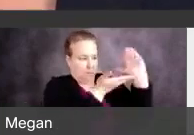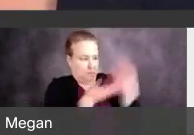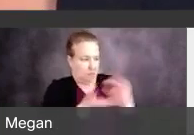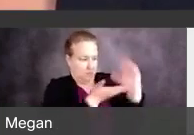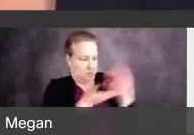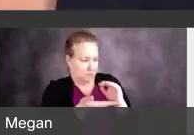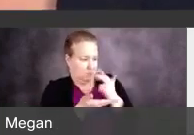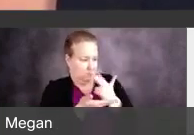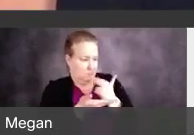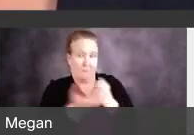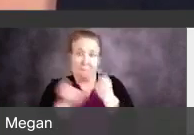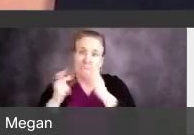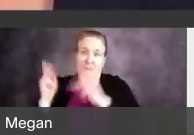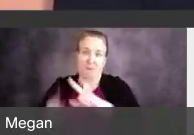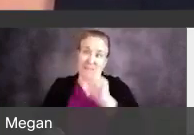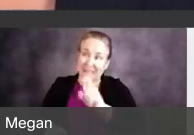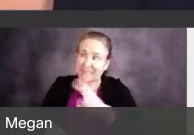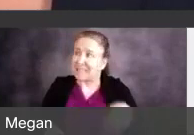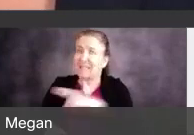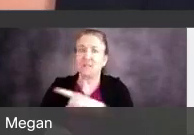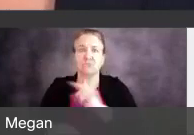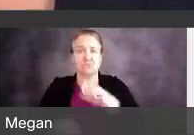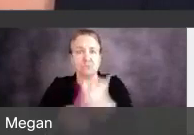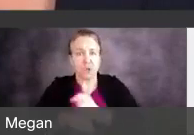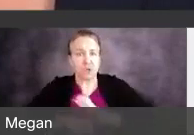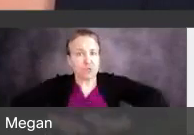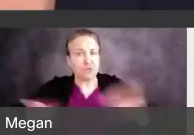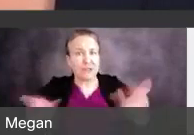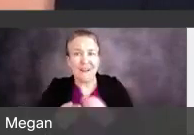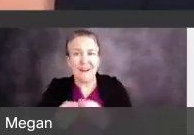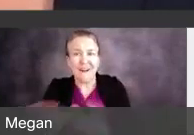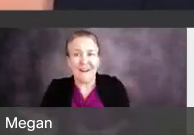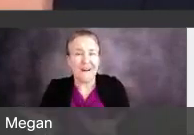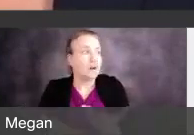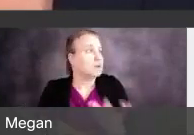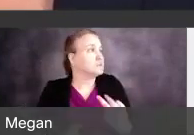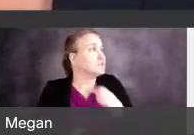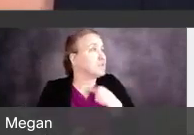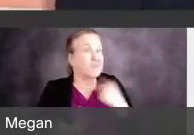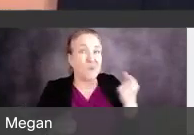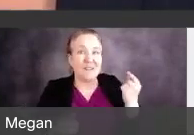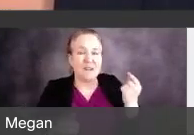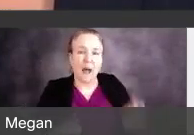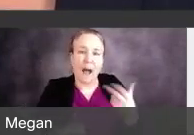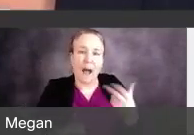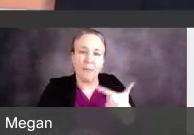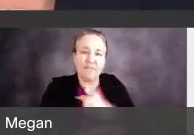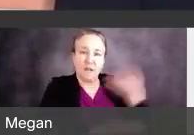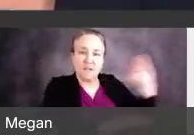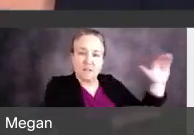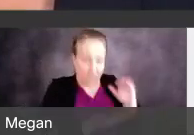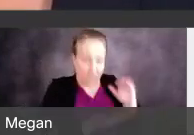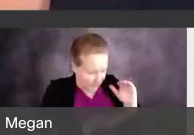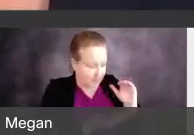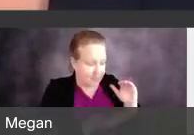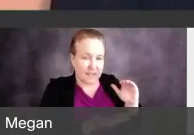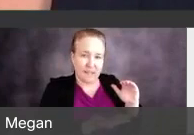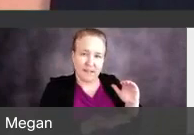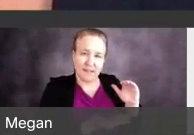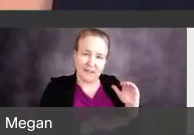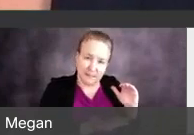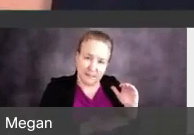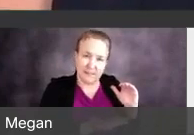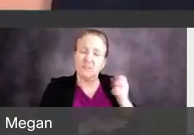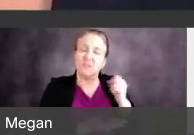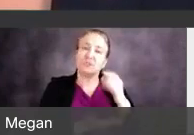of people to give it. We've got the infrastructure built. We're so ready, but we don't have vaccine. So